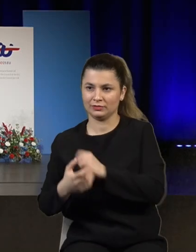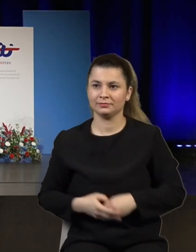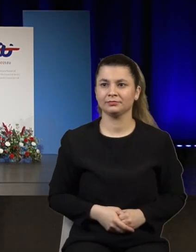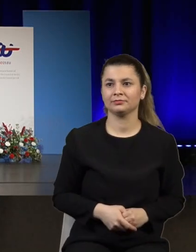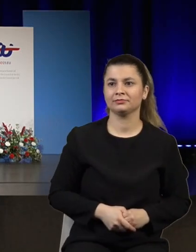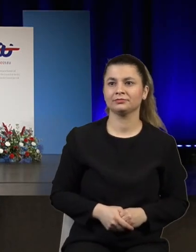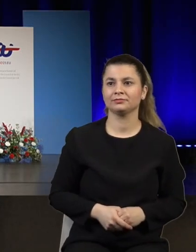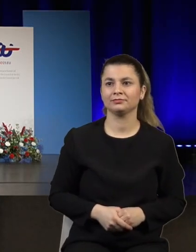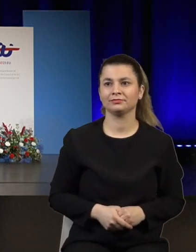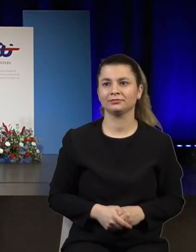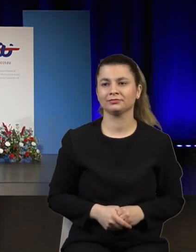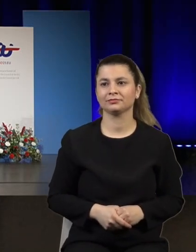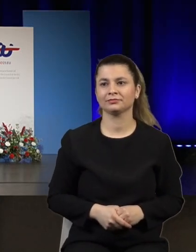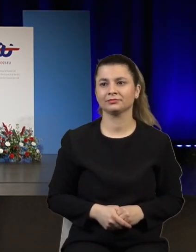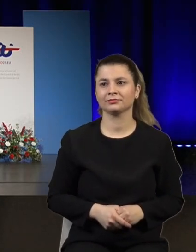back.